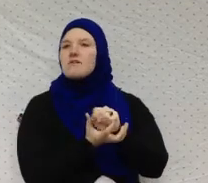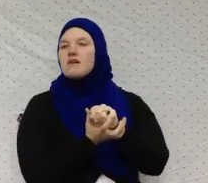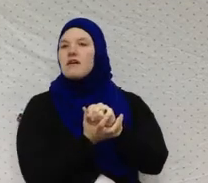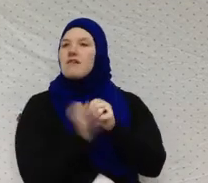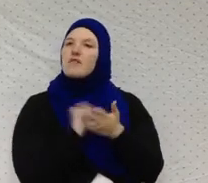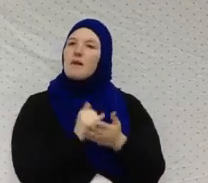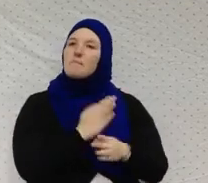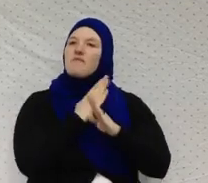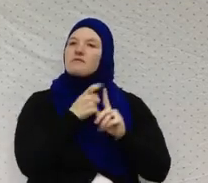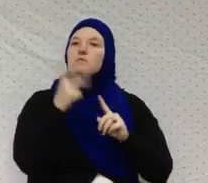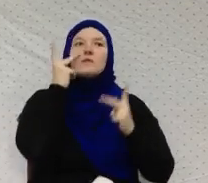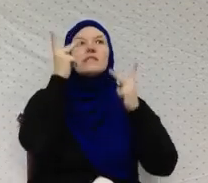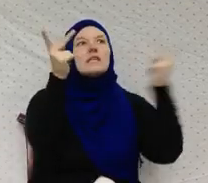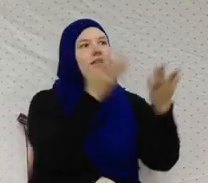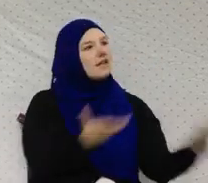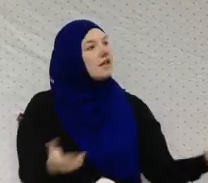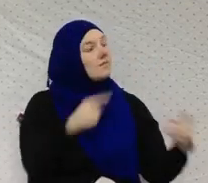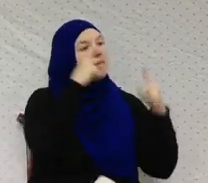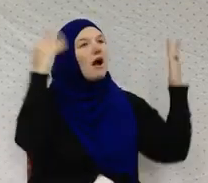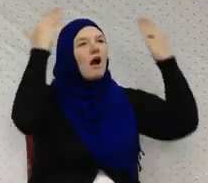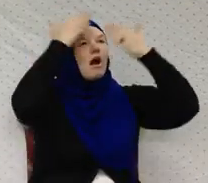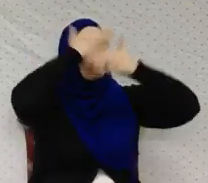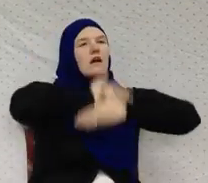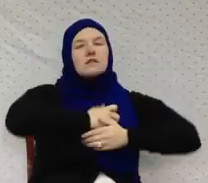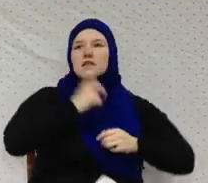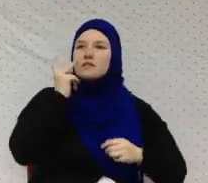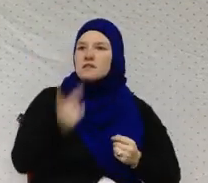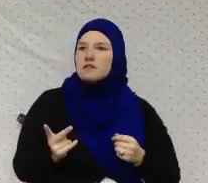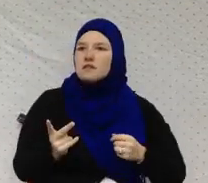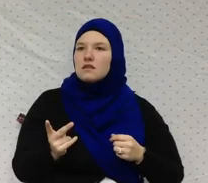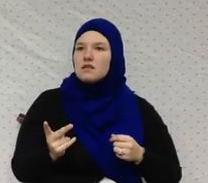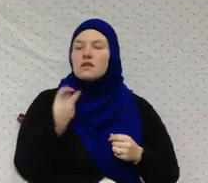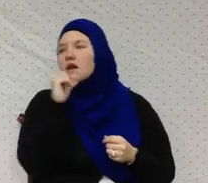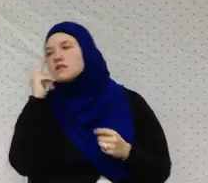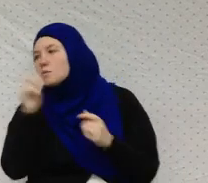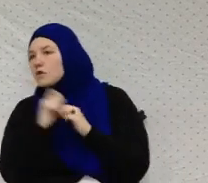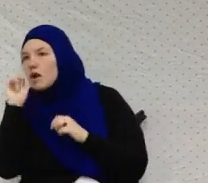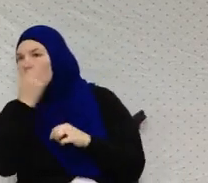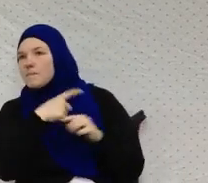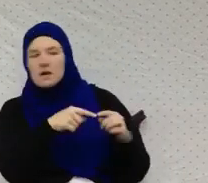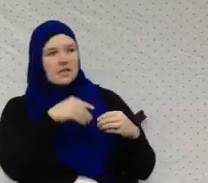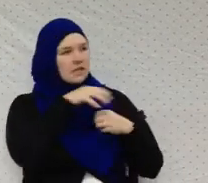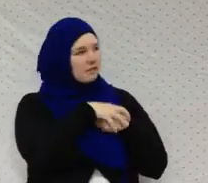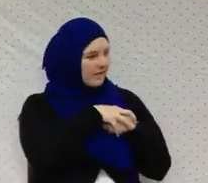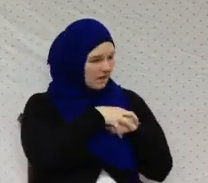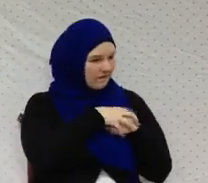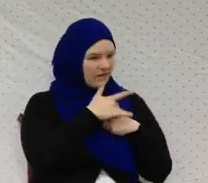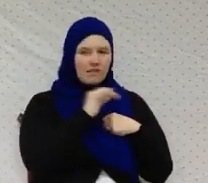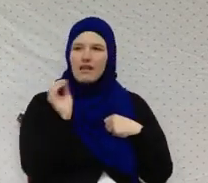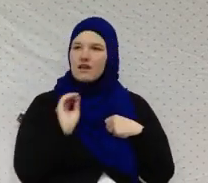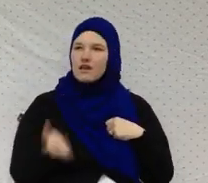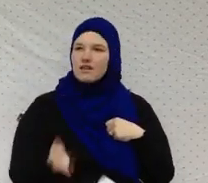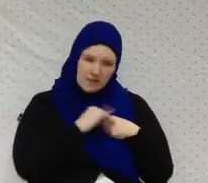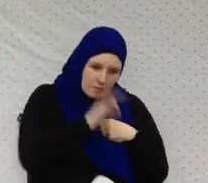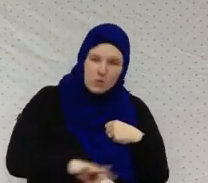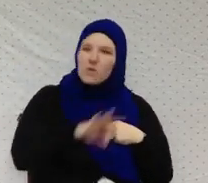their heart. And that prevents you from seeing things. Seeing not as with your eyes, but with your